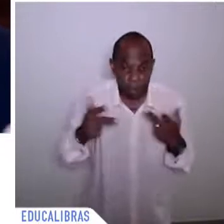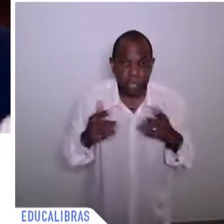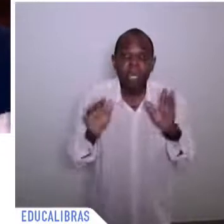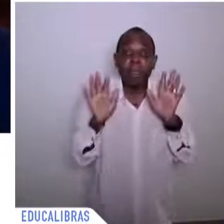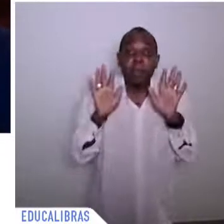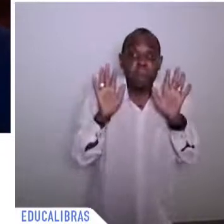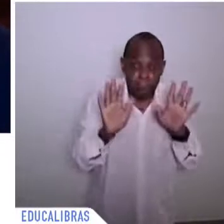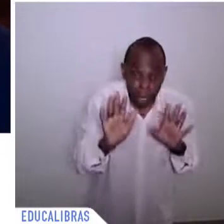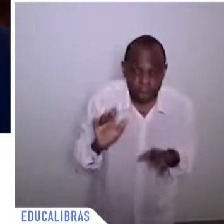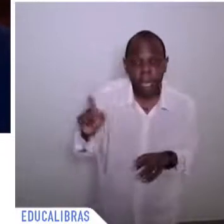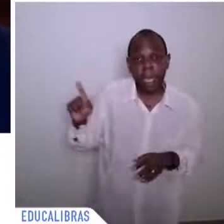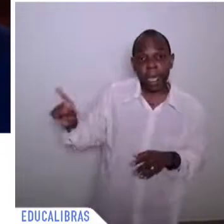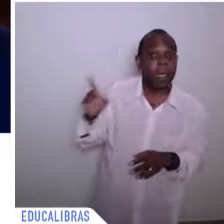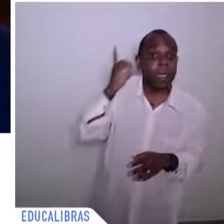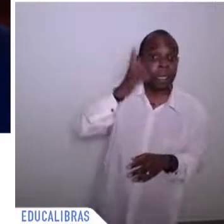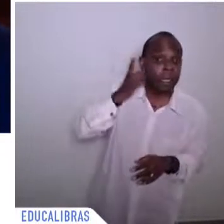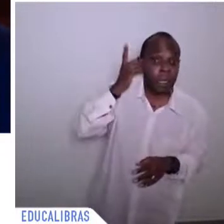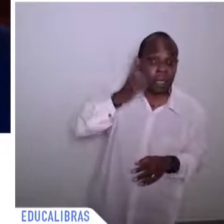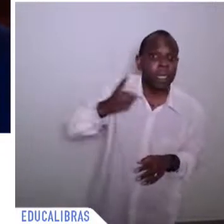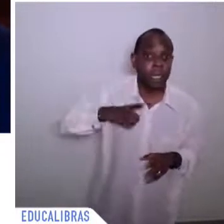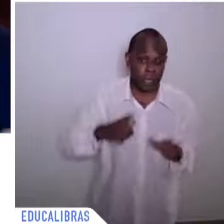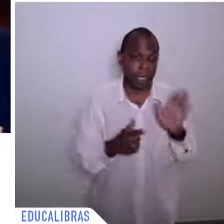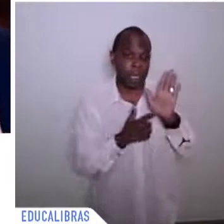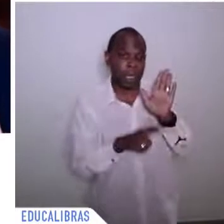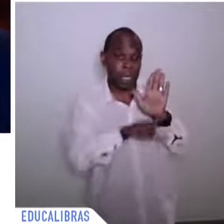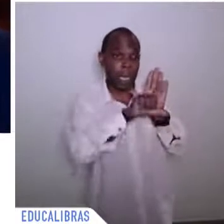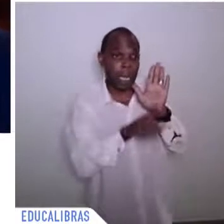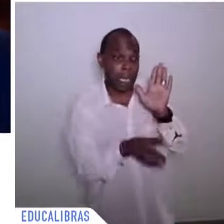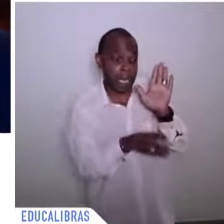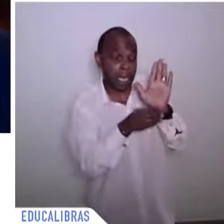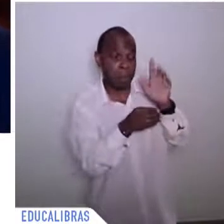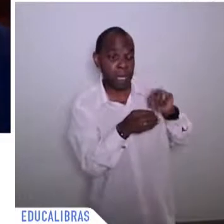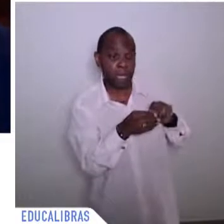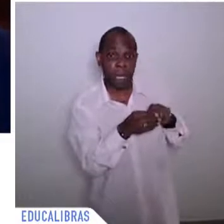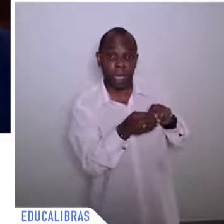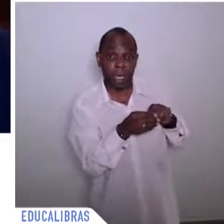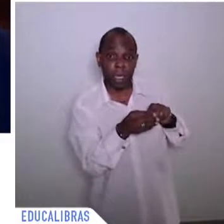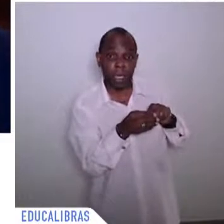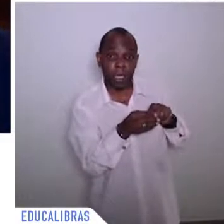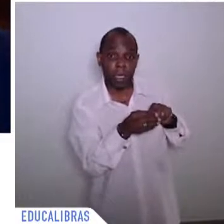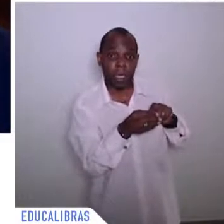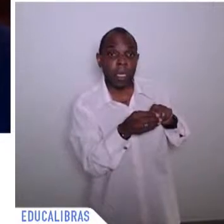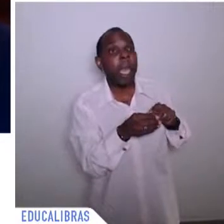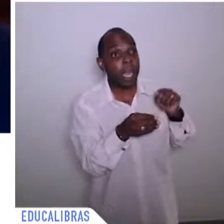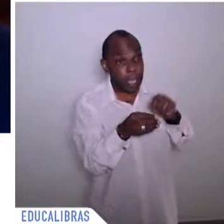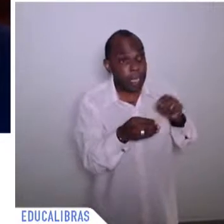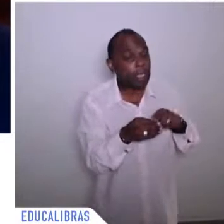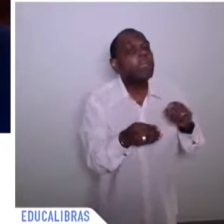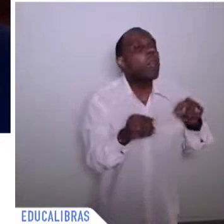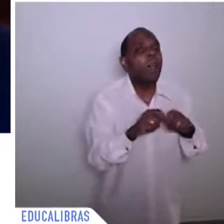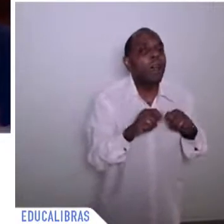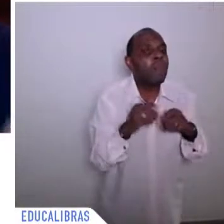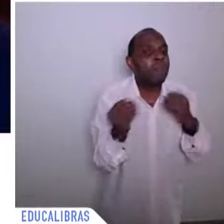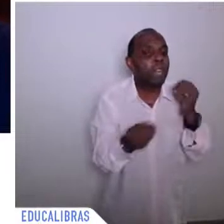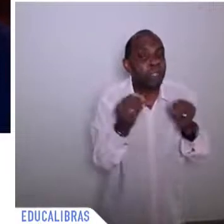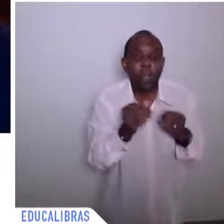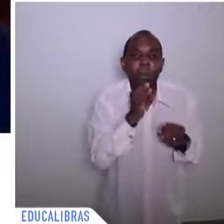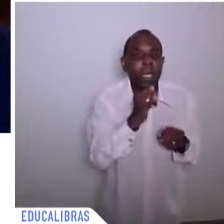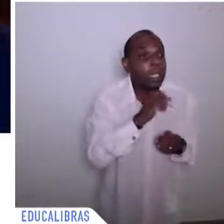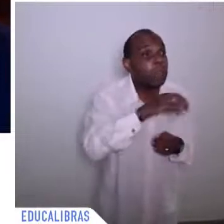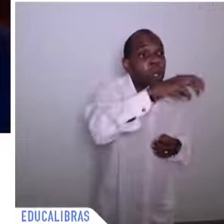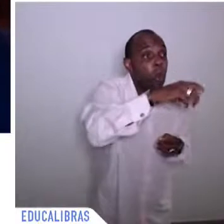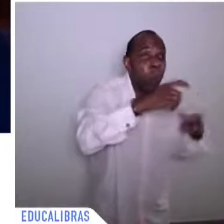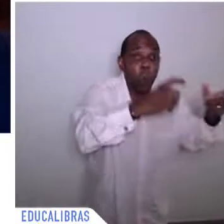in terms of resources they send, like uh, bills they send to the